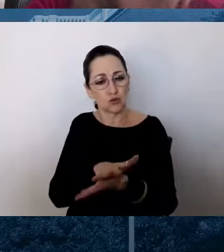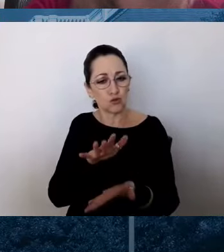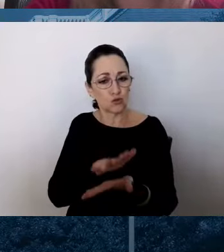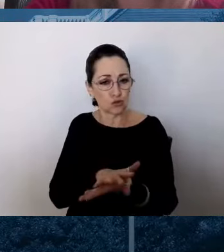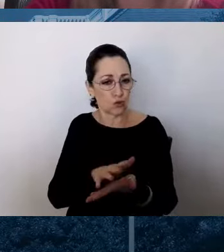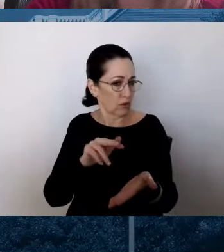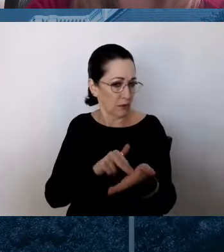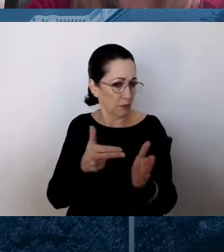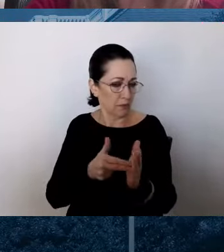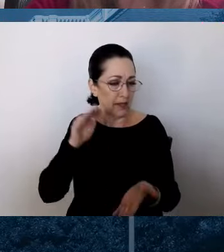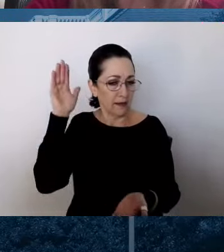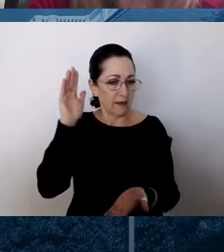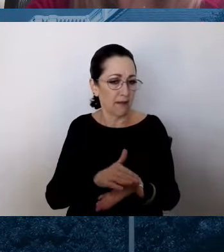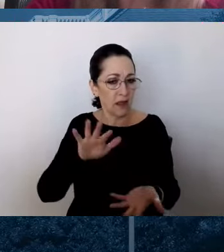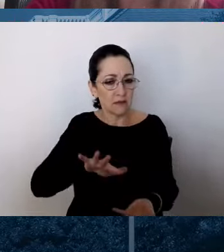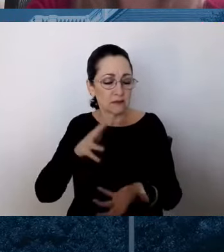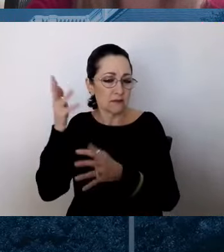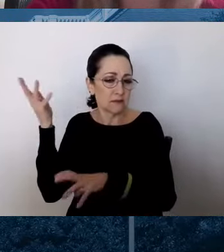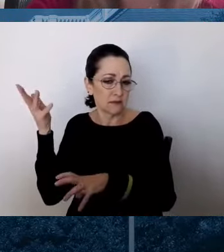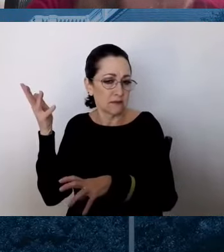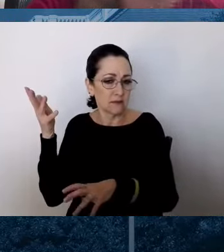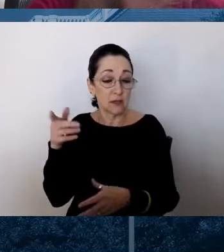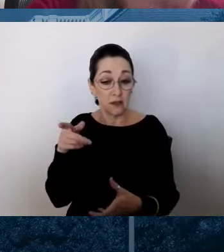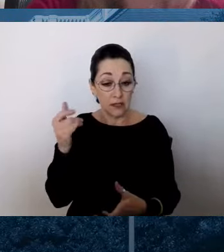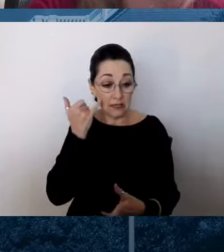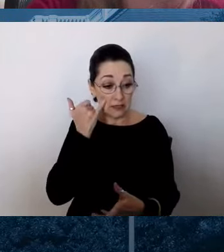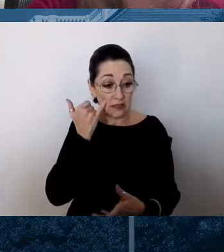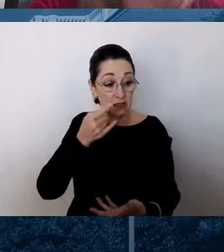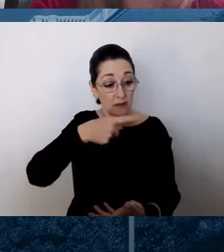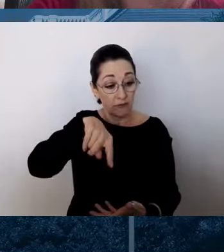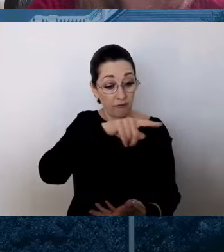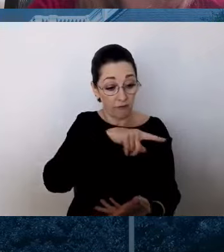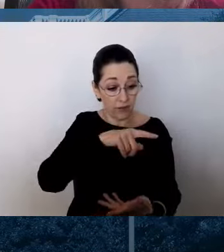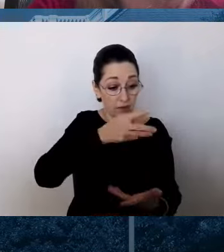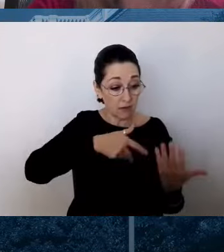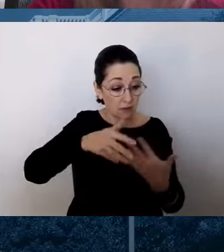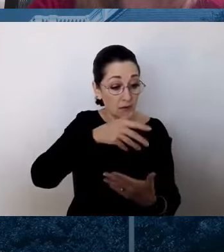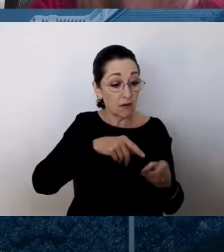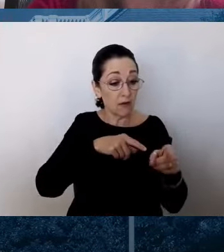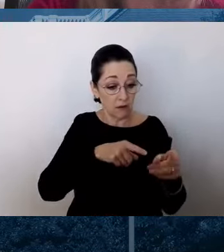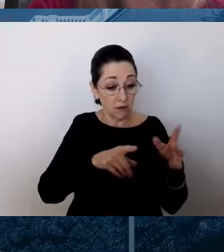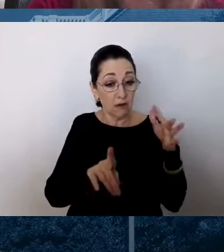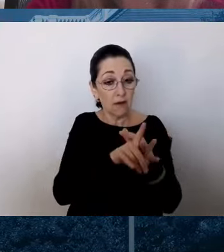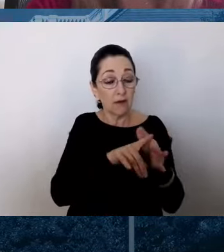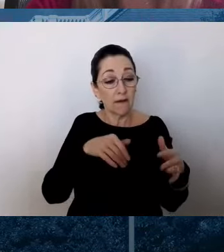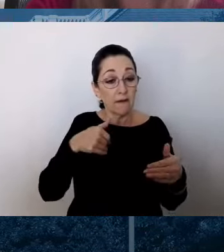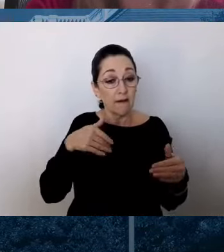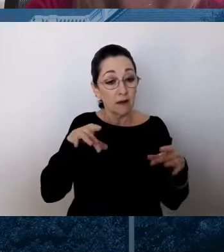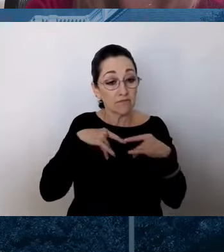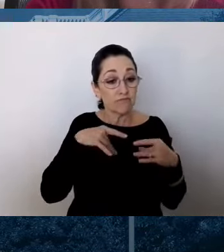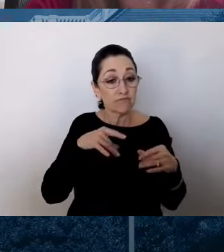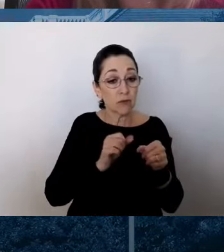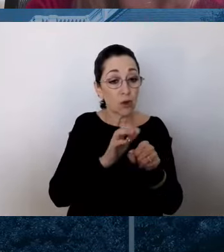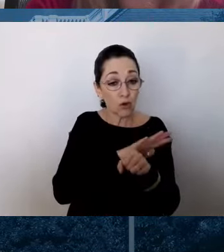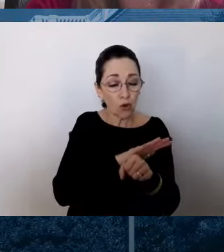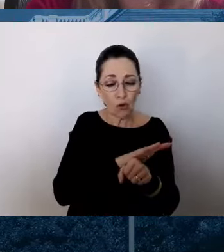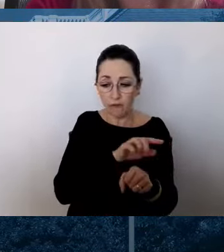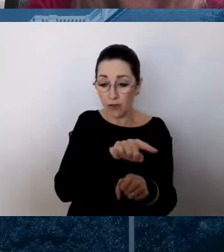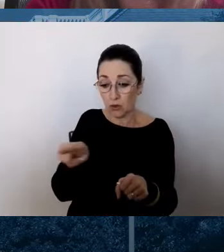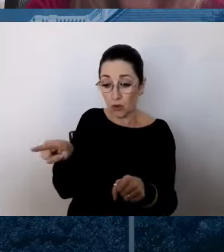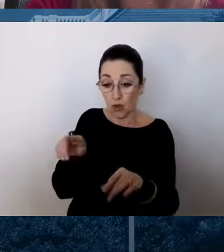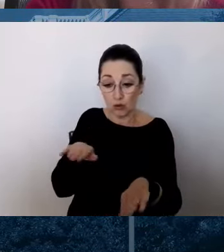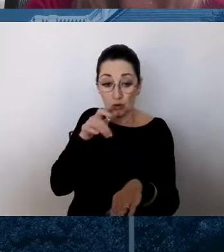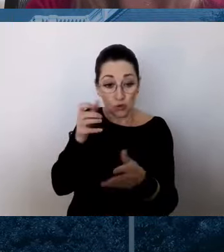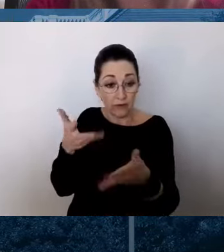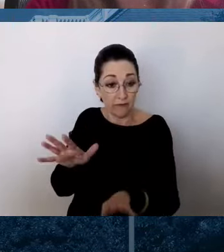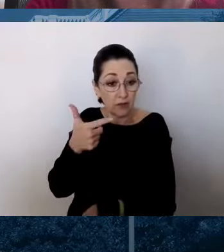school and to learning. We're working with schools and parent and sports organizations statewide to get this information out